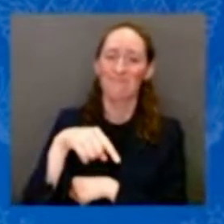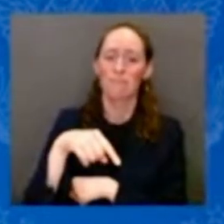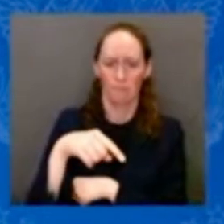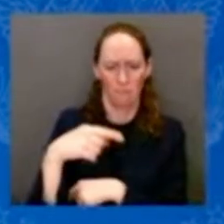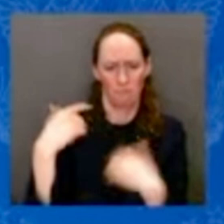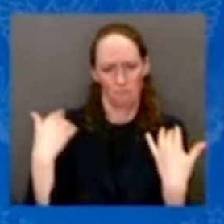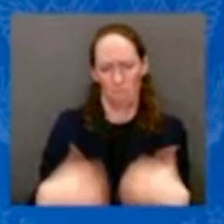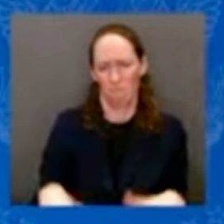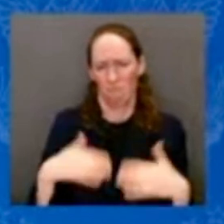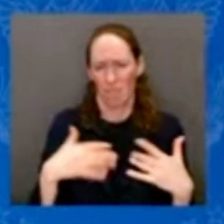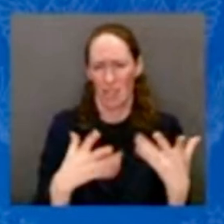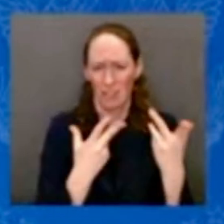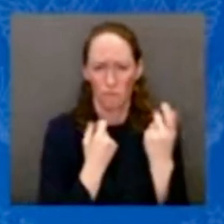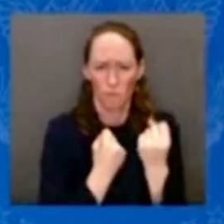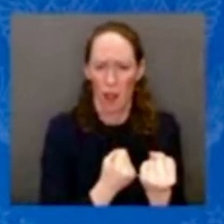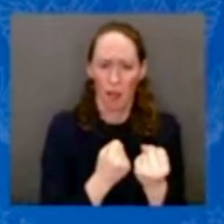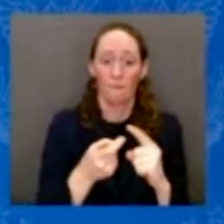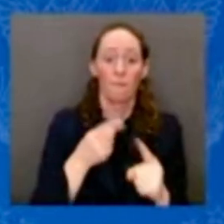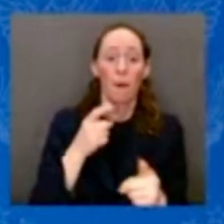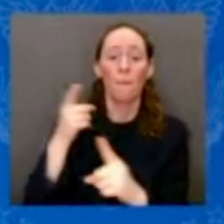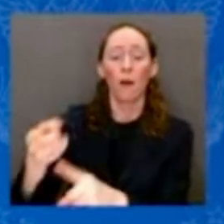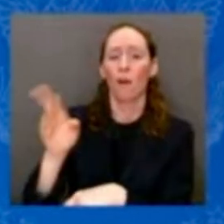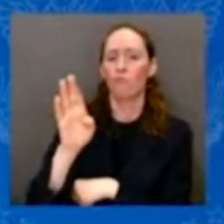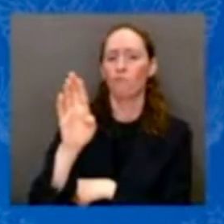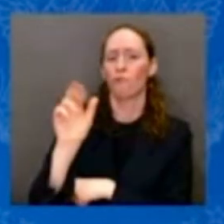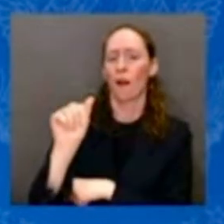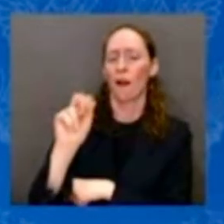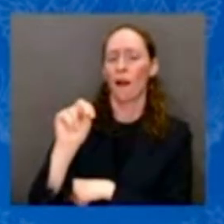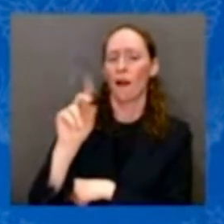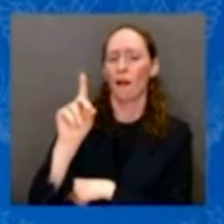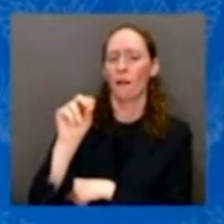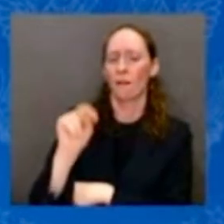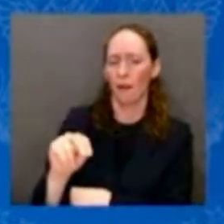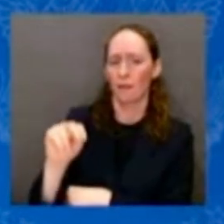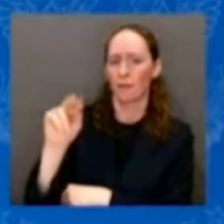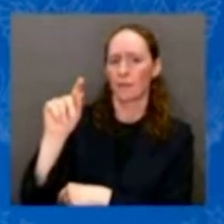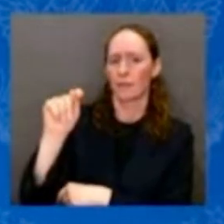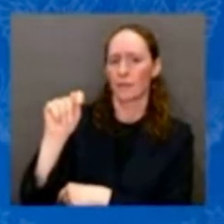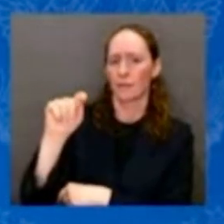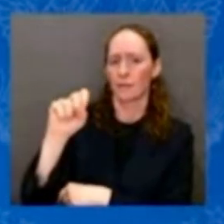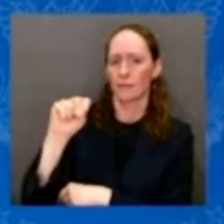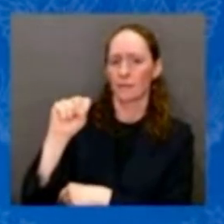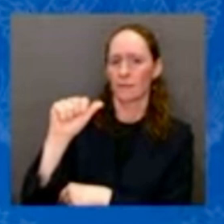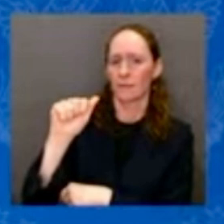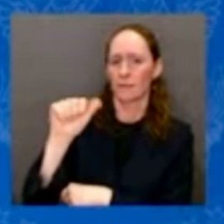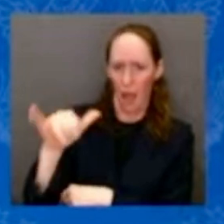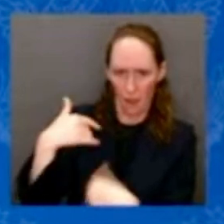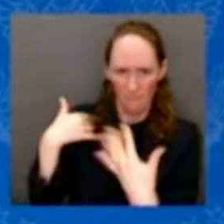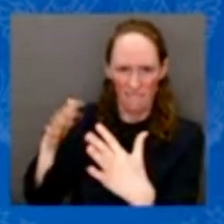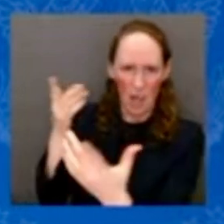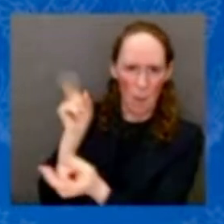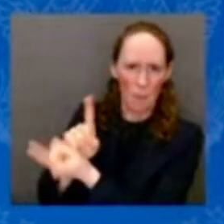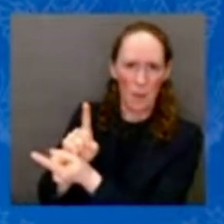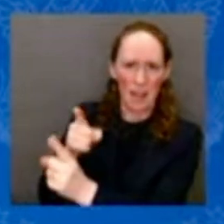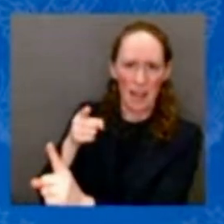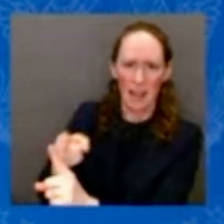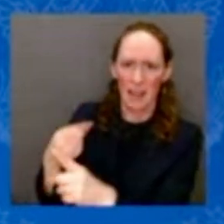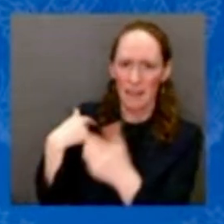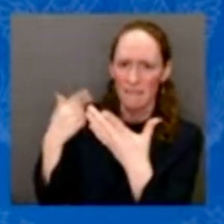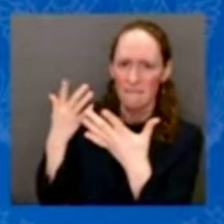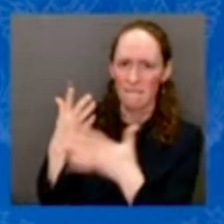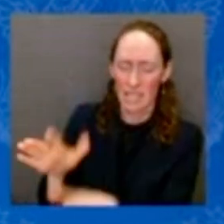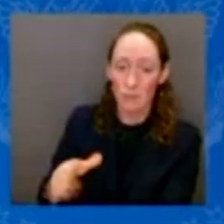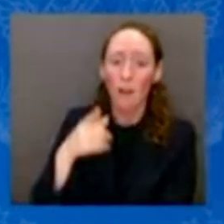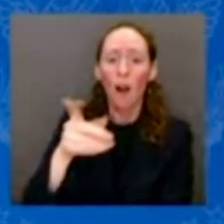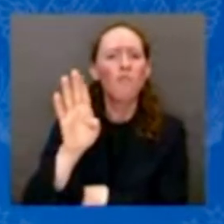the rampage at Star Ballroom, Brandon saw the same shooter walk into his family's own dance studio,